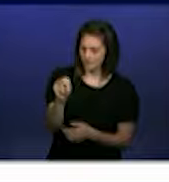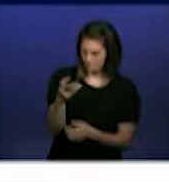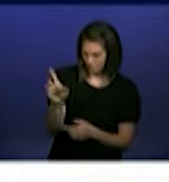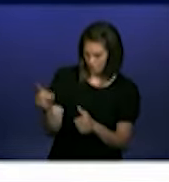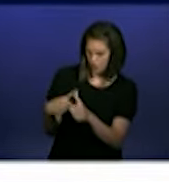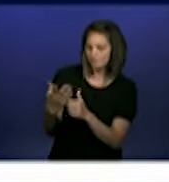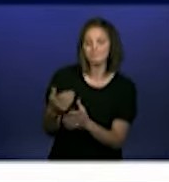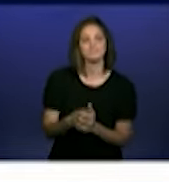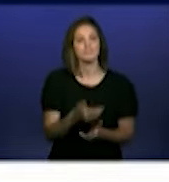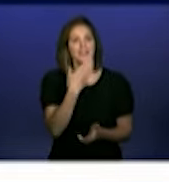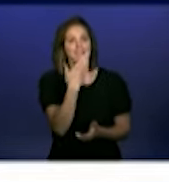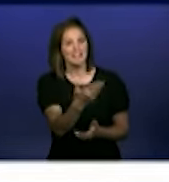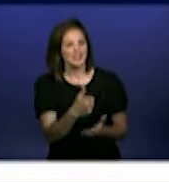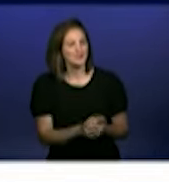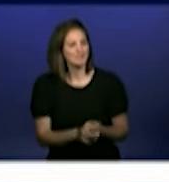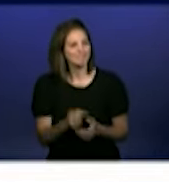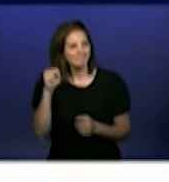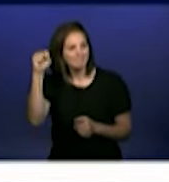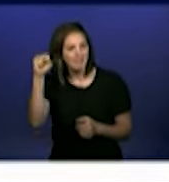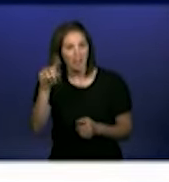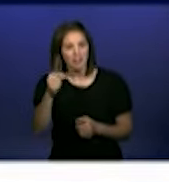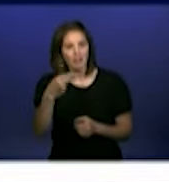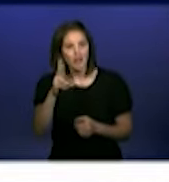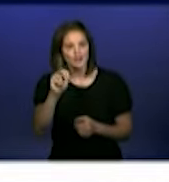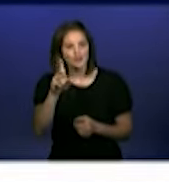Go Thunderbirds down in Cedar City.